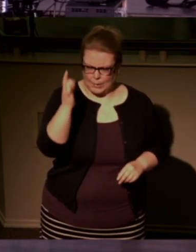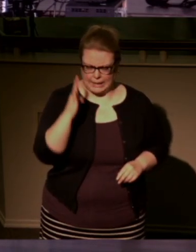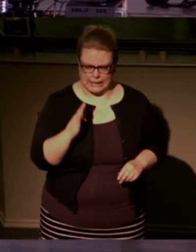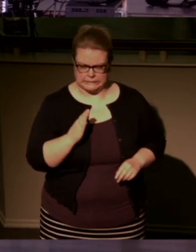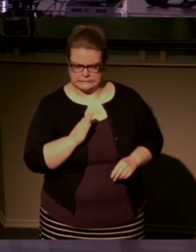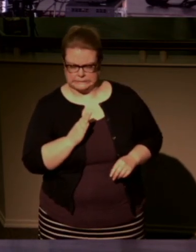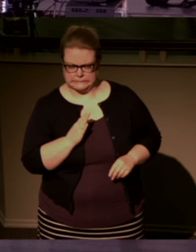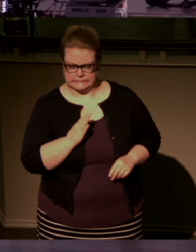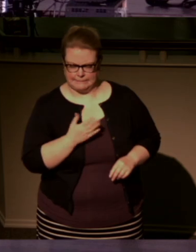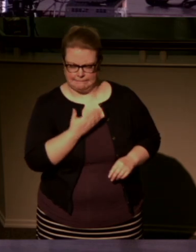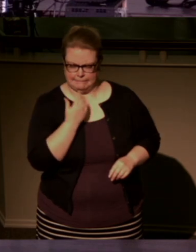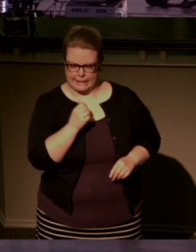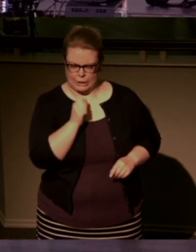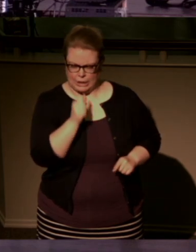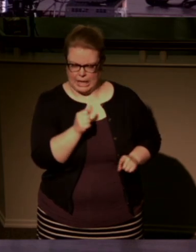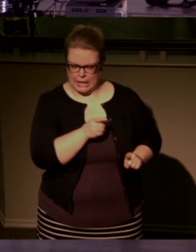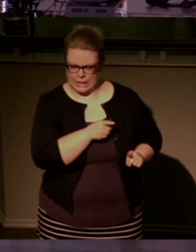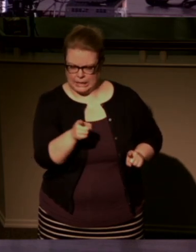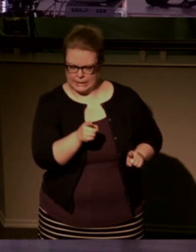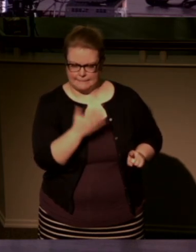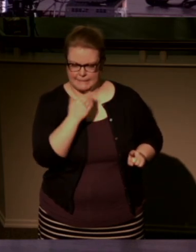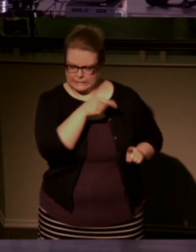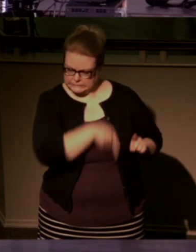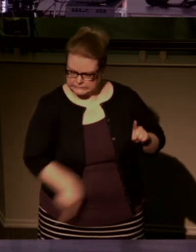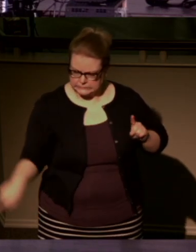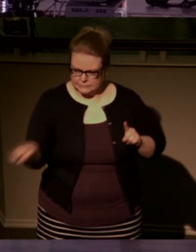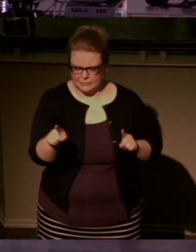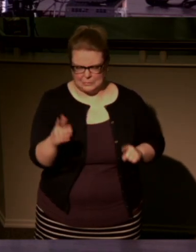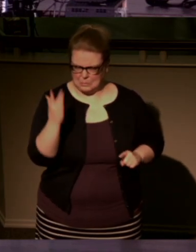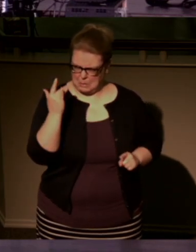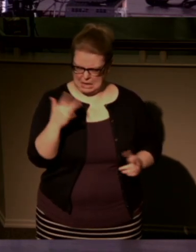concerned about confrontation with the Philistines?